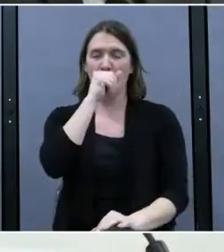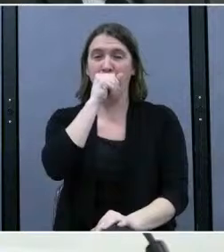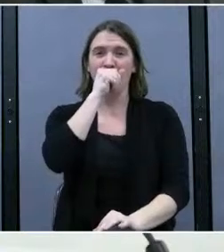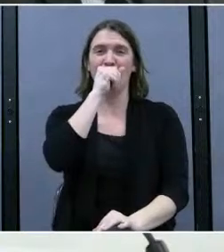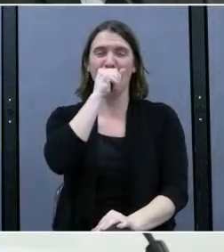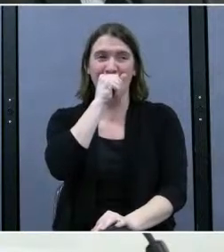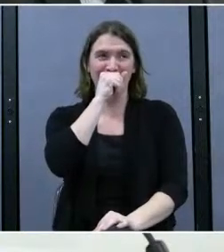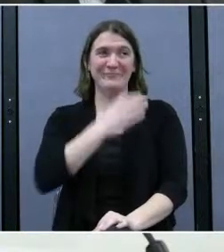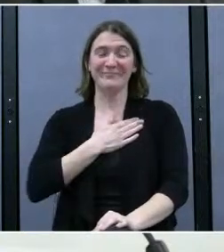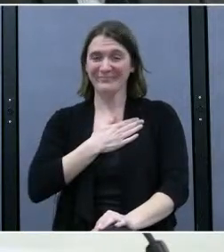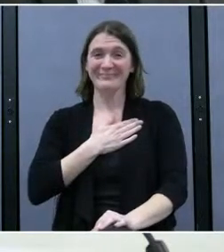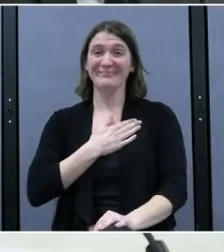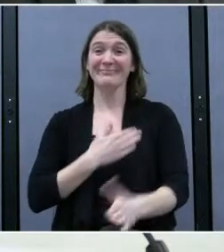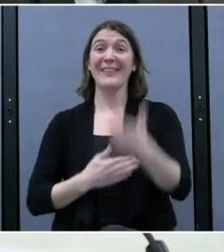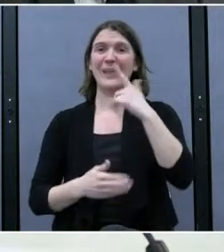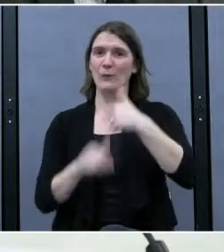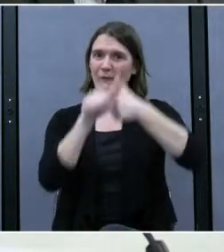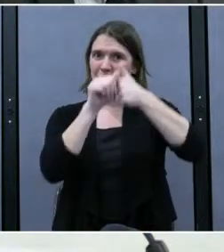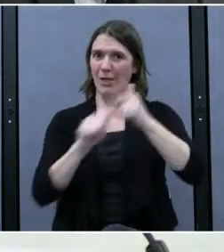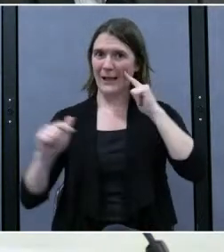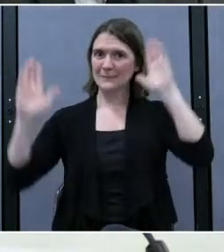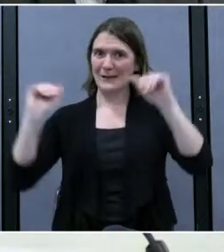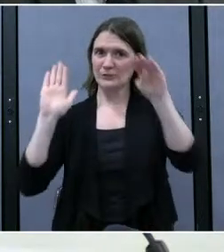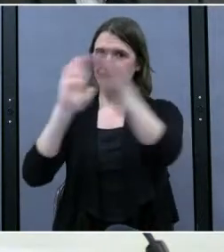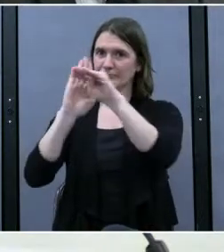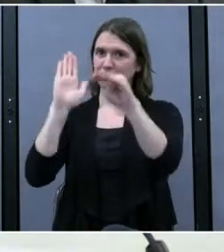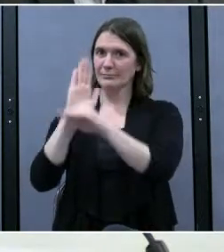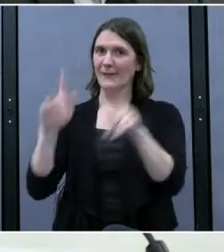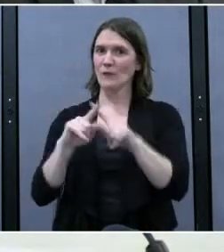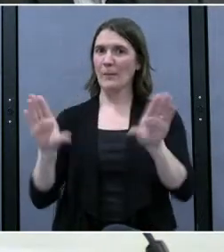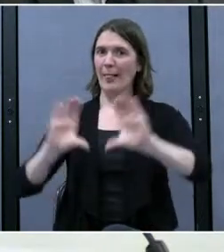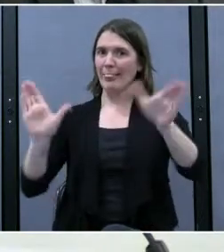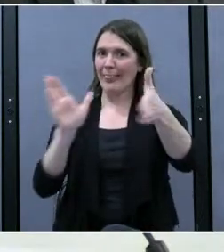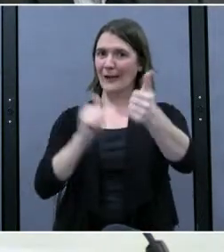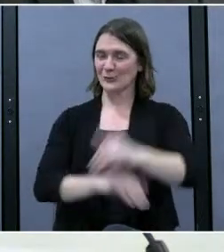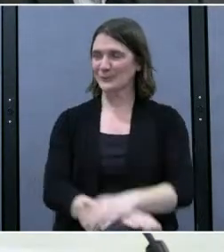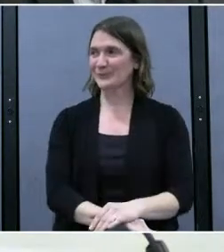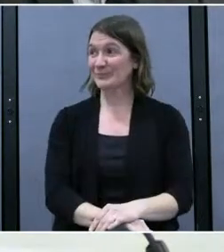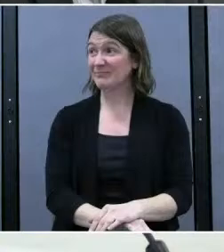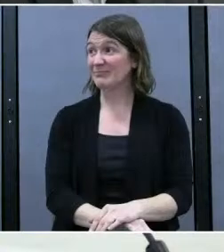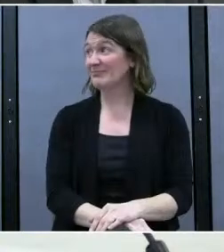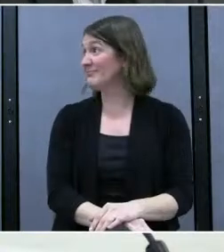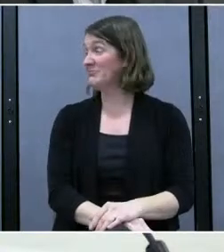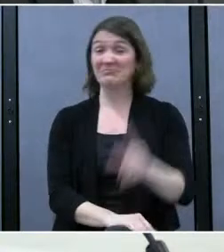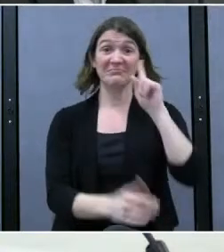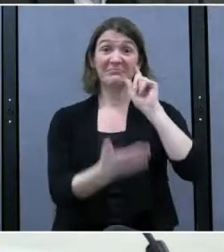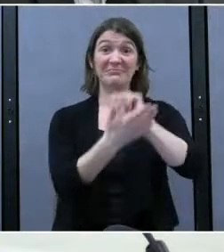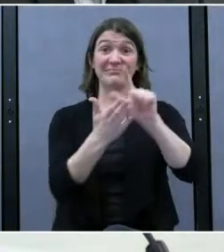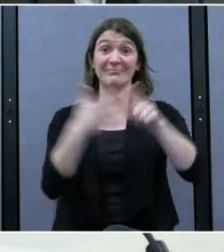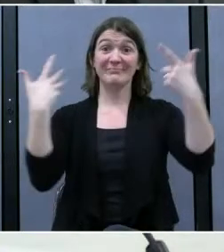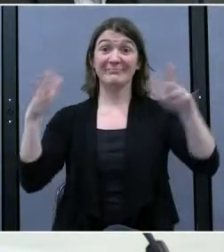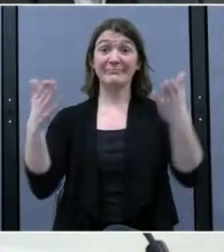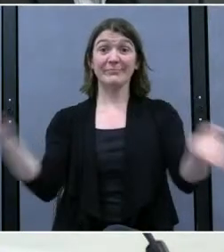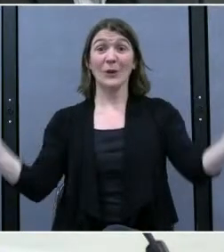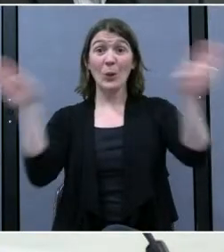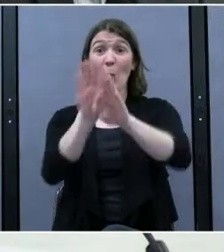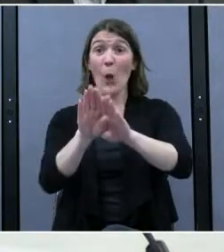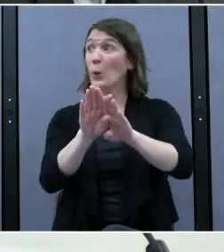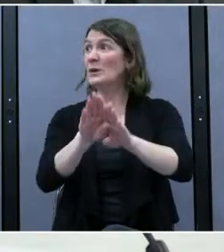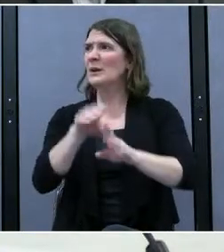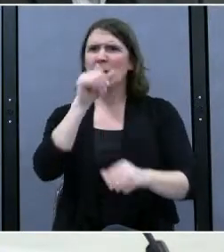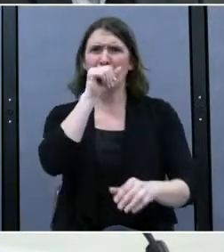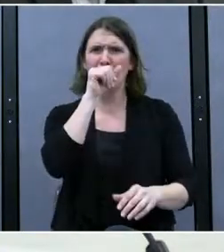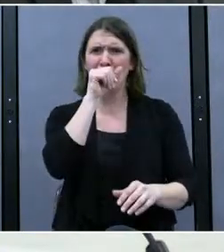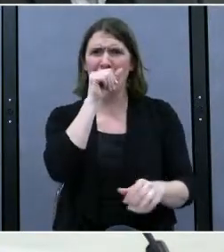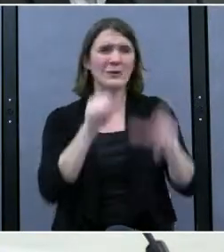for following Anne Moore Odell's expectations for the most part. And I think at this point we'll move to adjourn. I